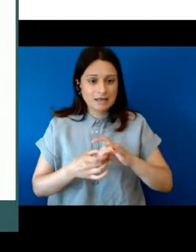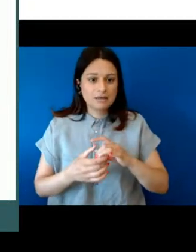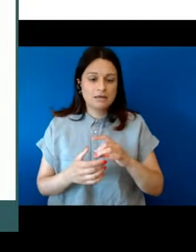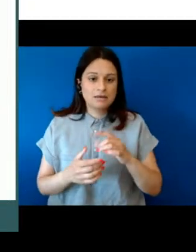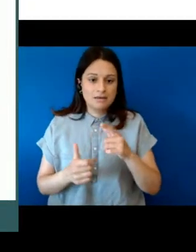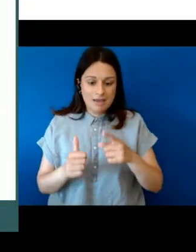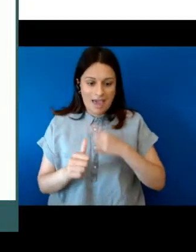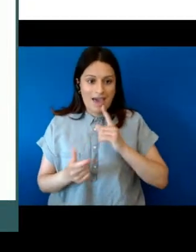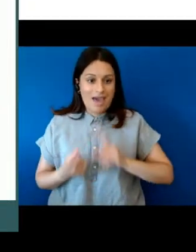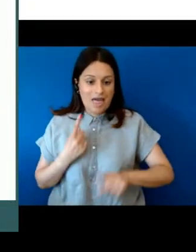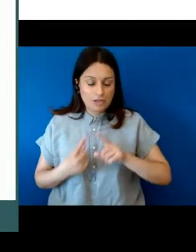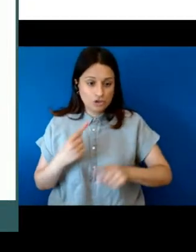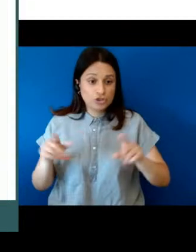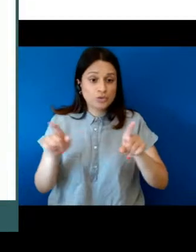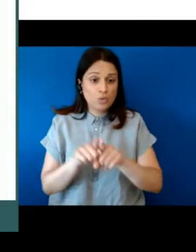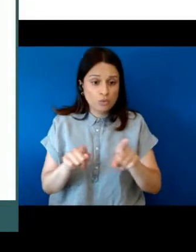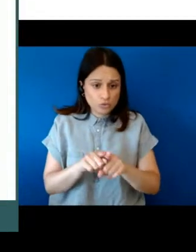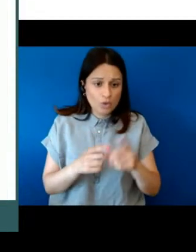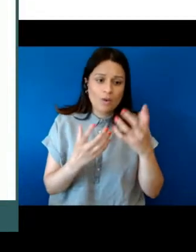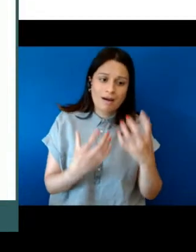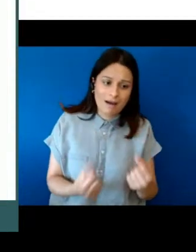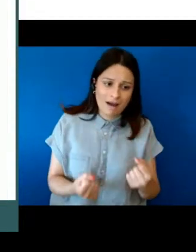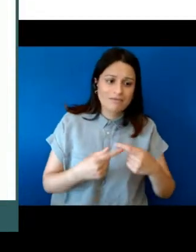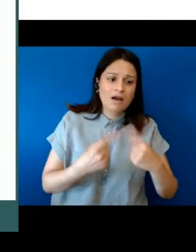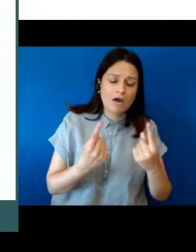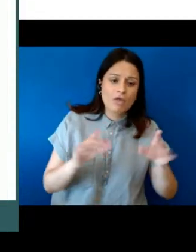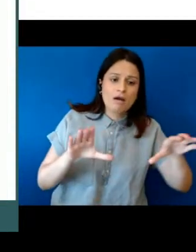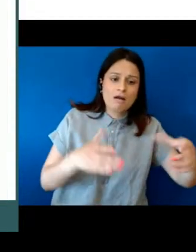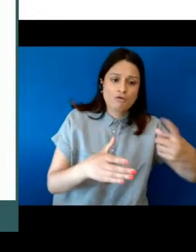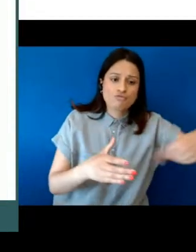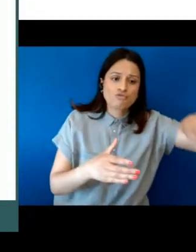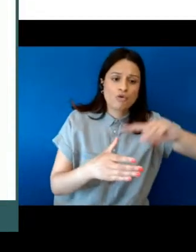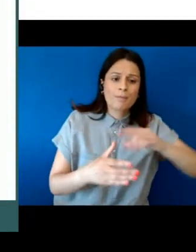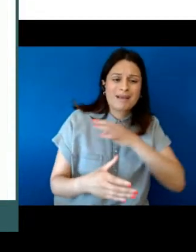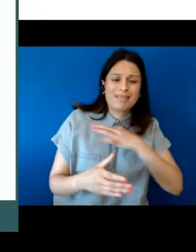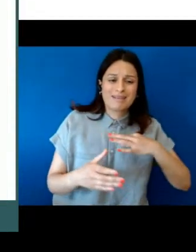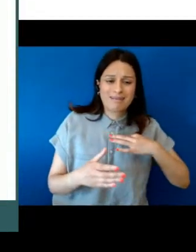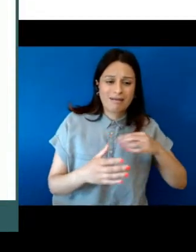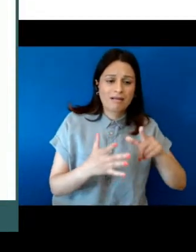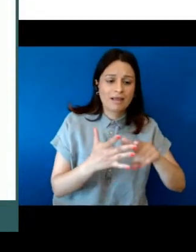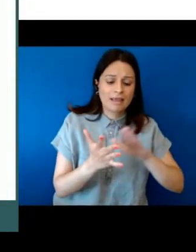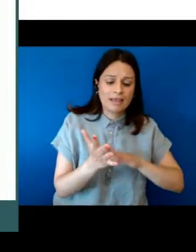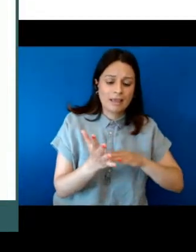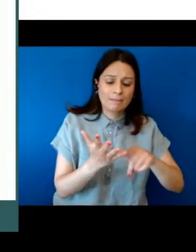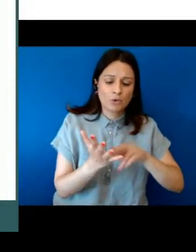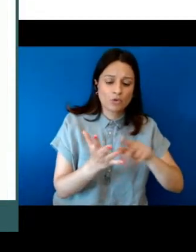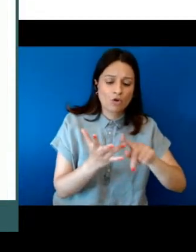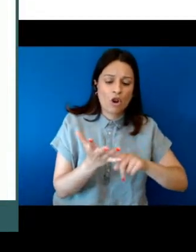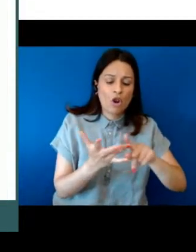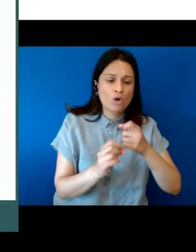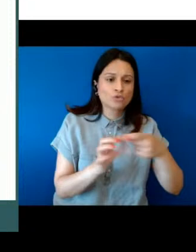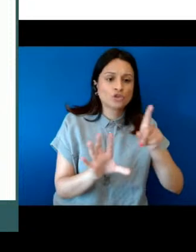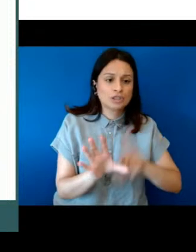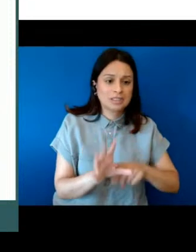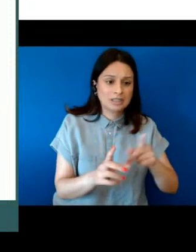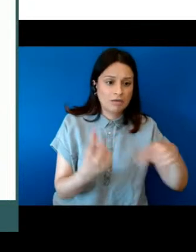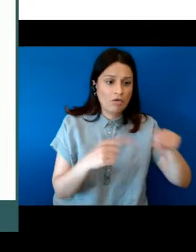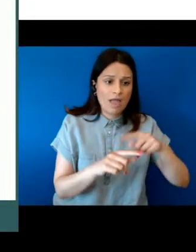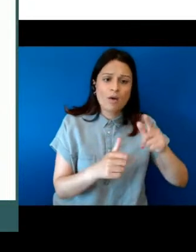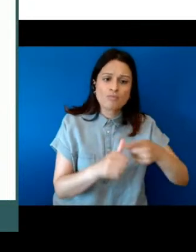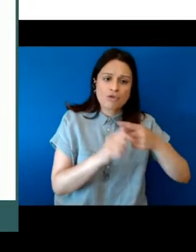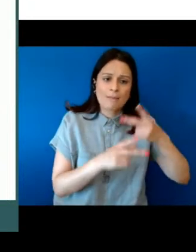care group as well, and they're hugely informative and supportive for people who work